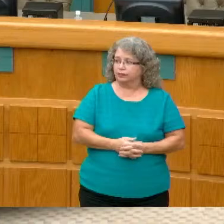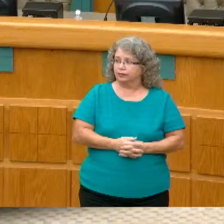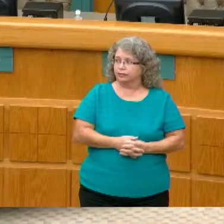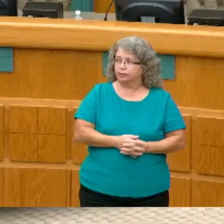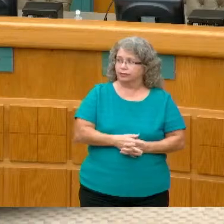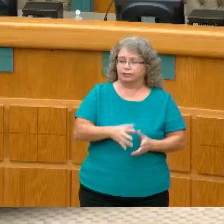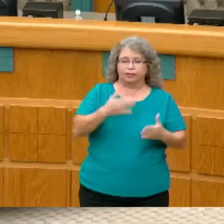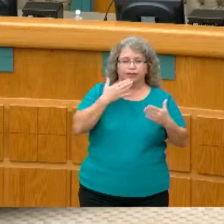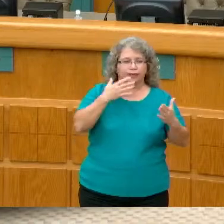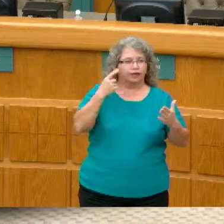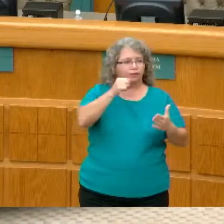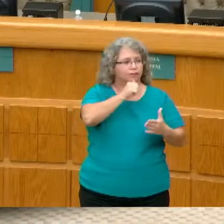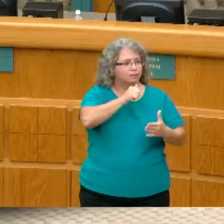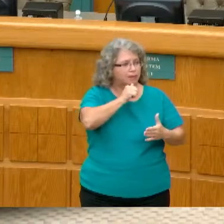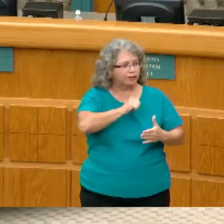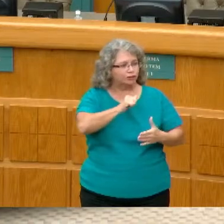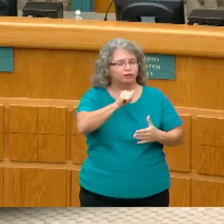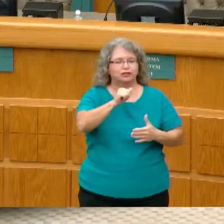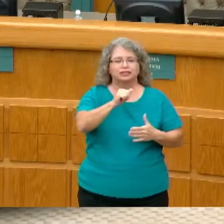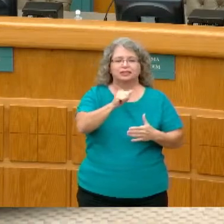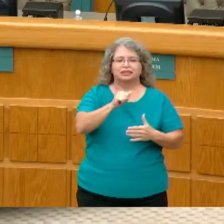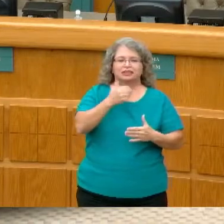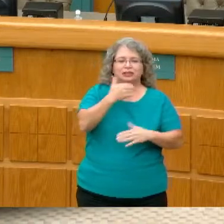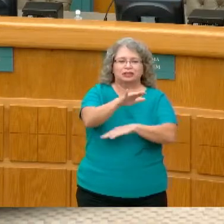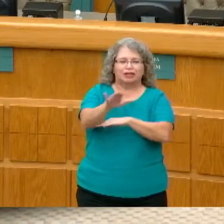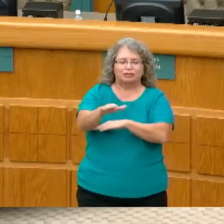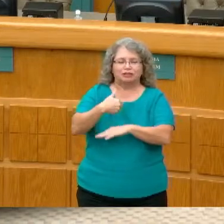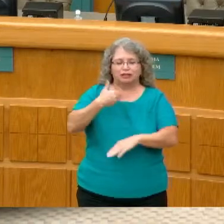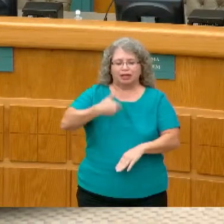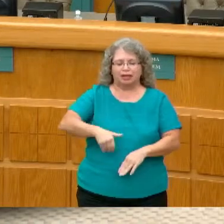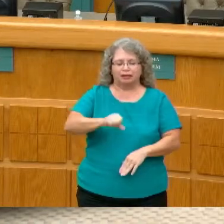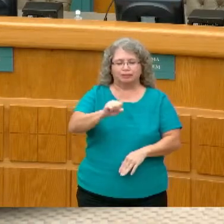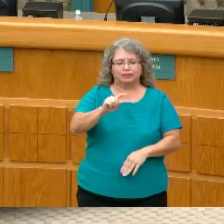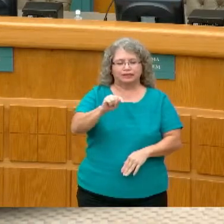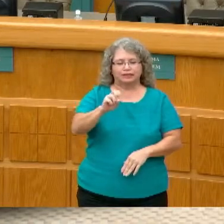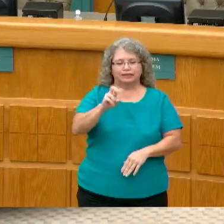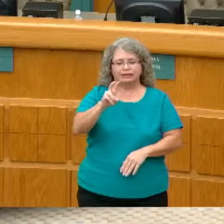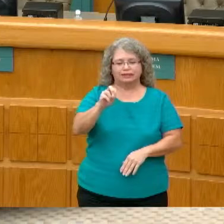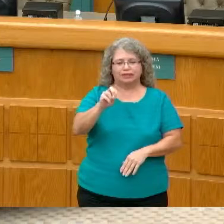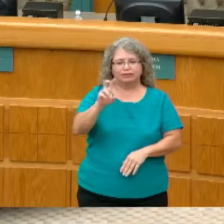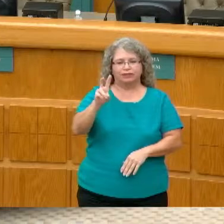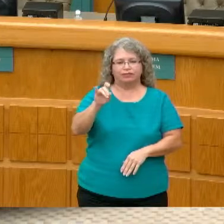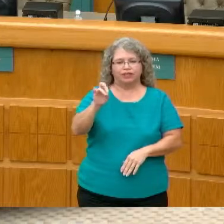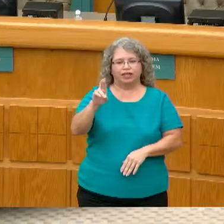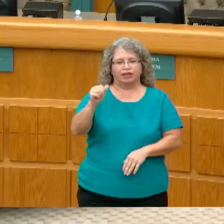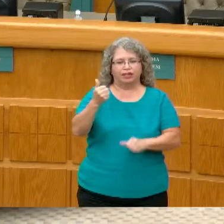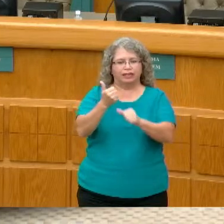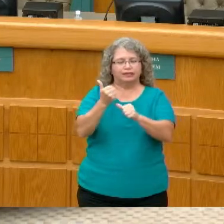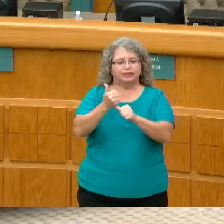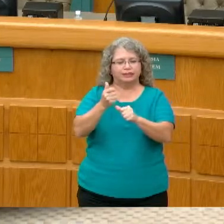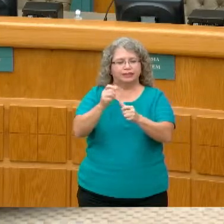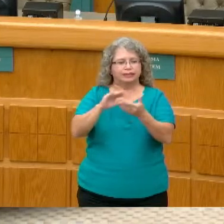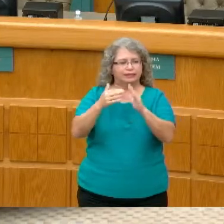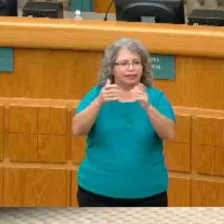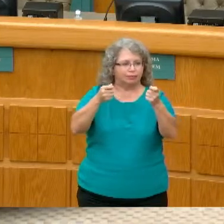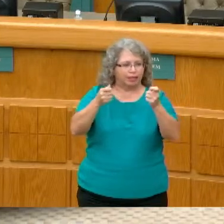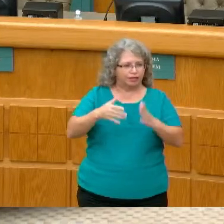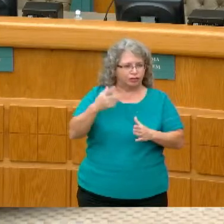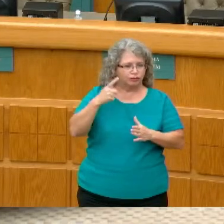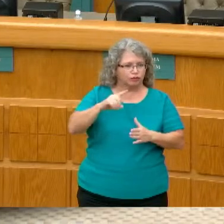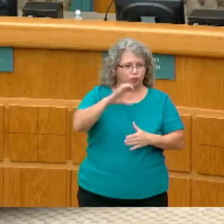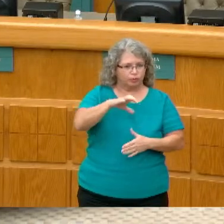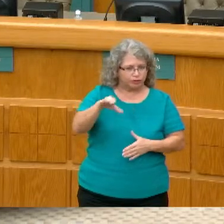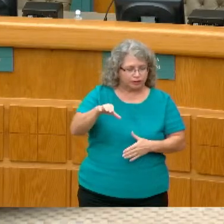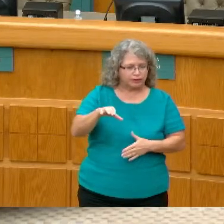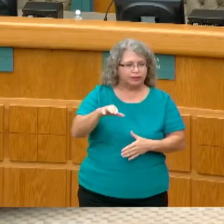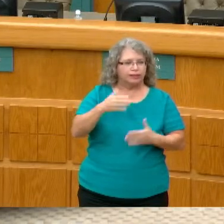Thanks for being so patient. Good afternoon, everyone. I'm Steve Vieira, Assistant City Manager with the City of Corpus Christi. I want to thank you all for joining us this